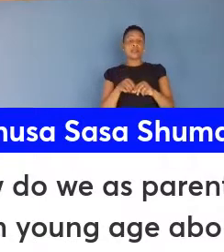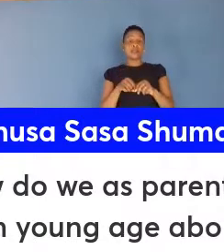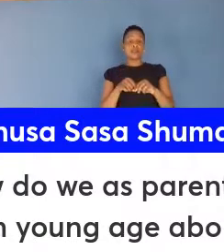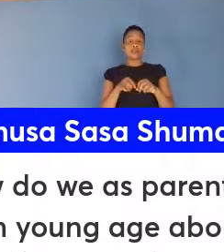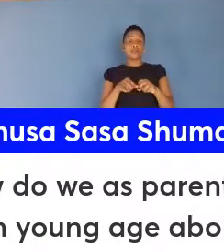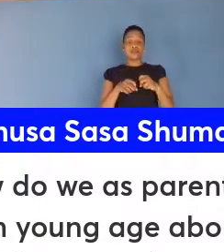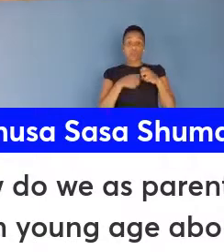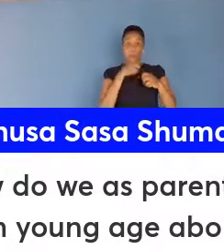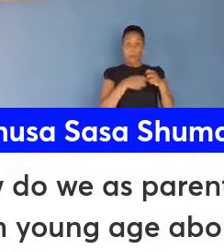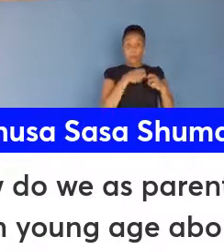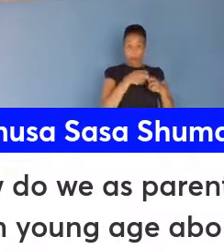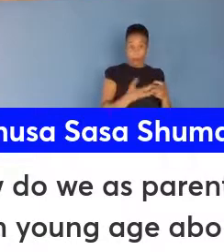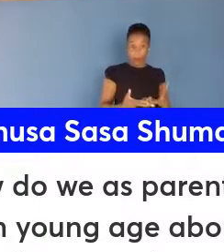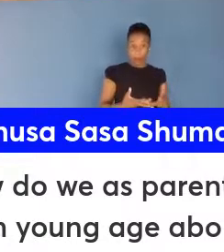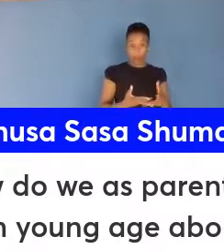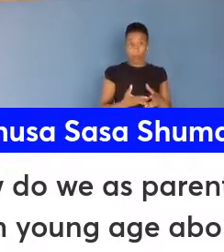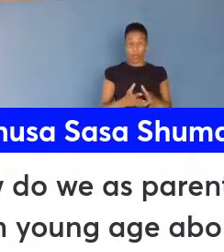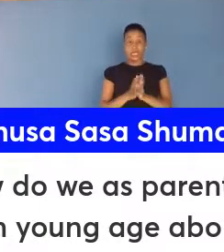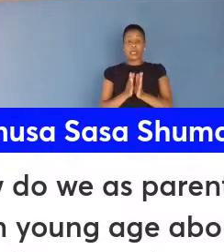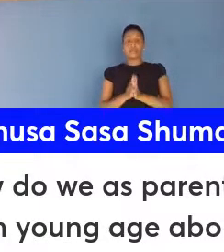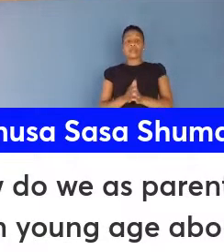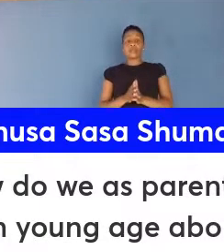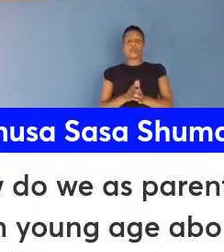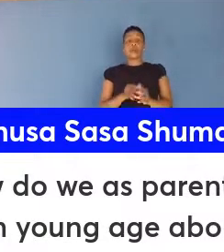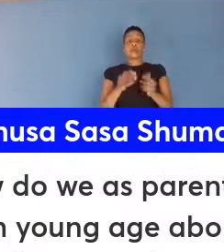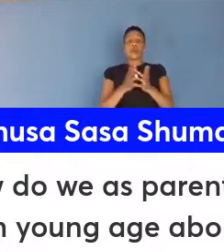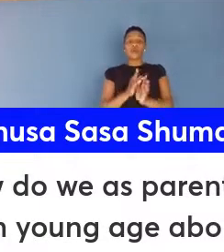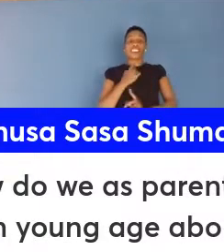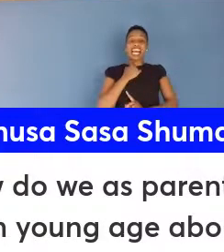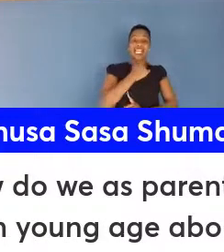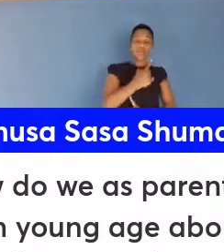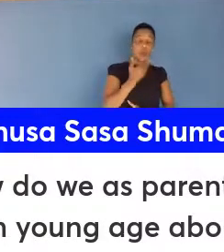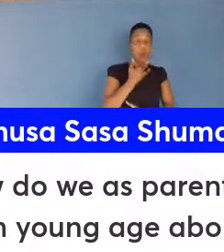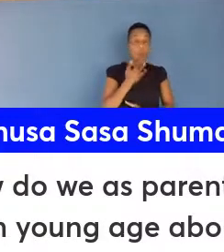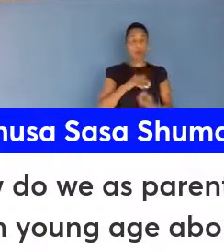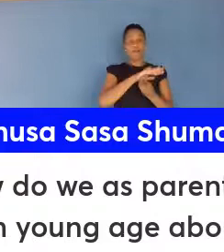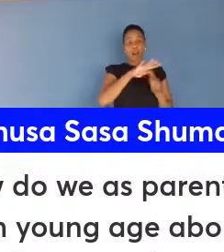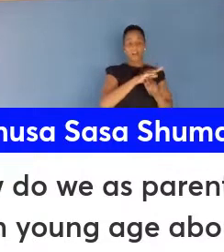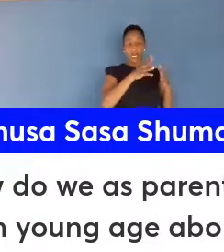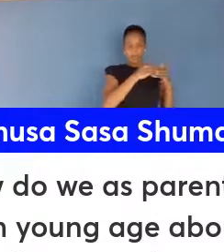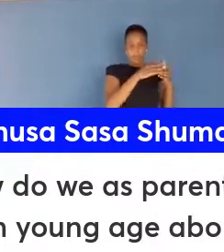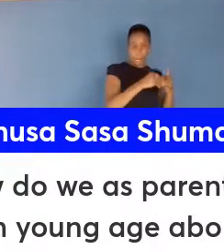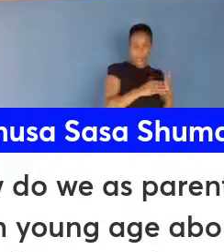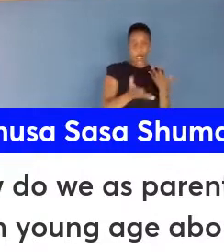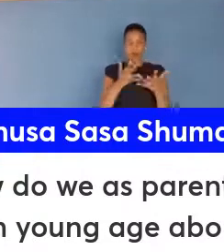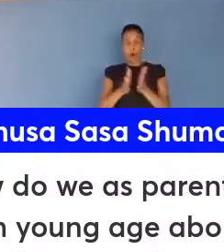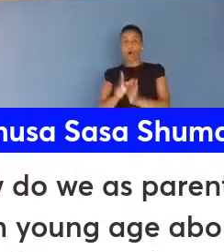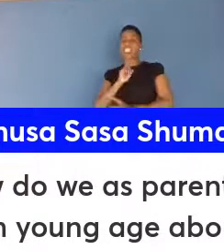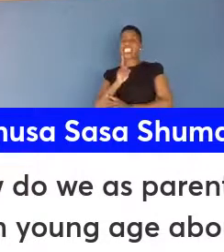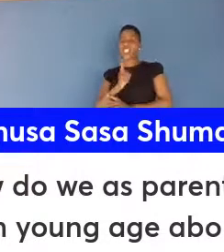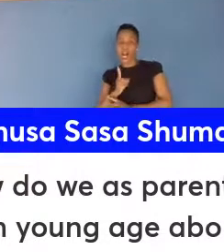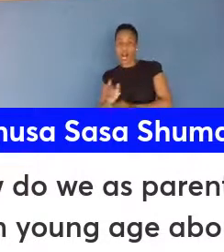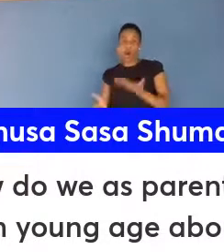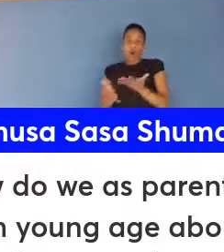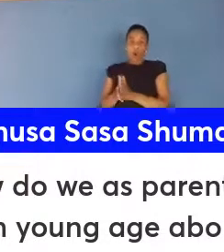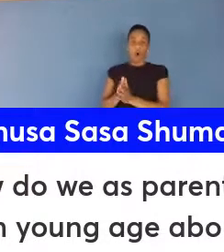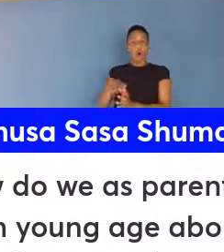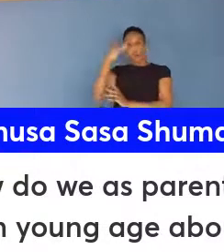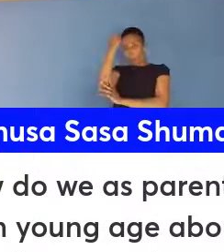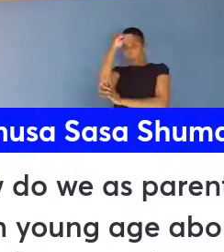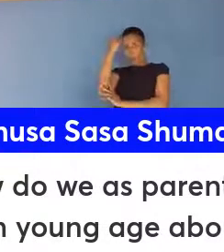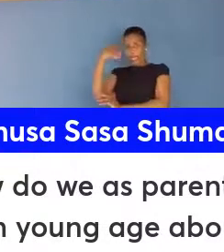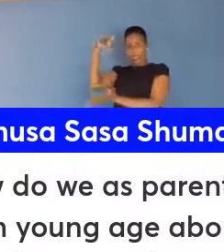by telling family members or teachers or when they get to the police station, because then they